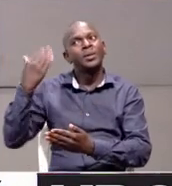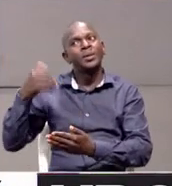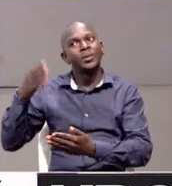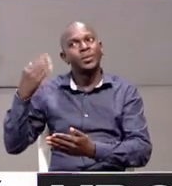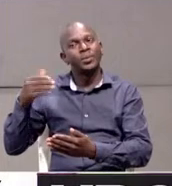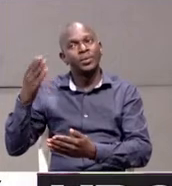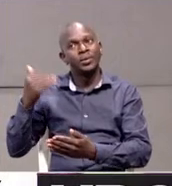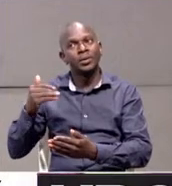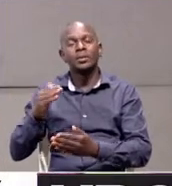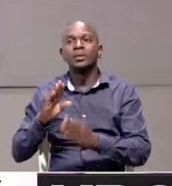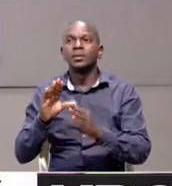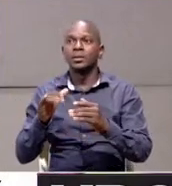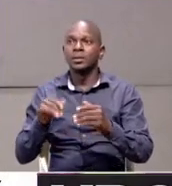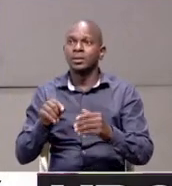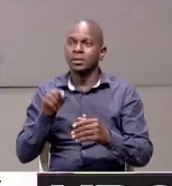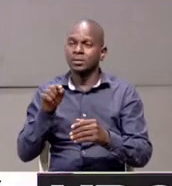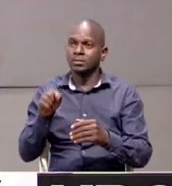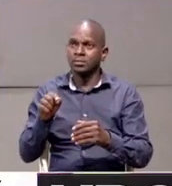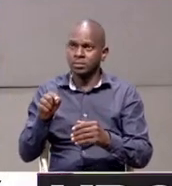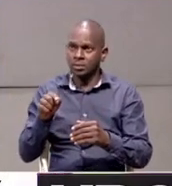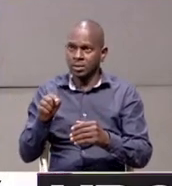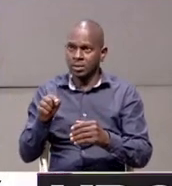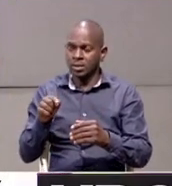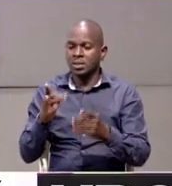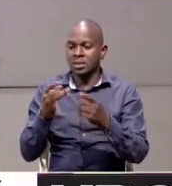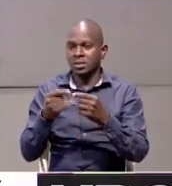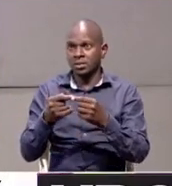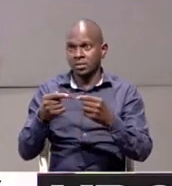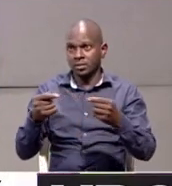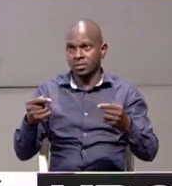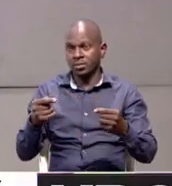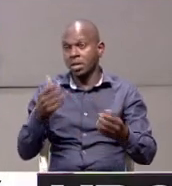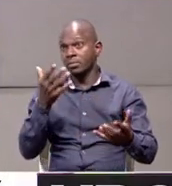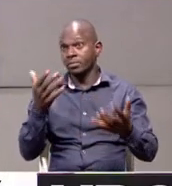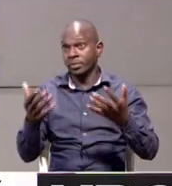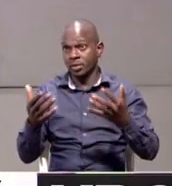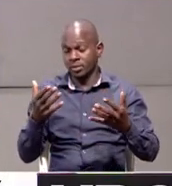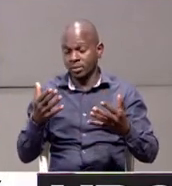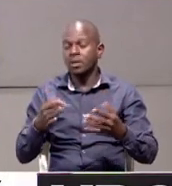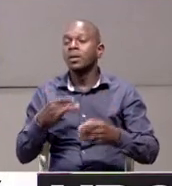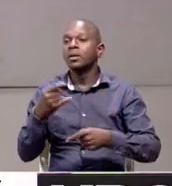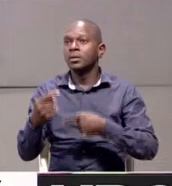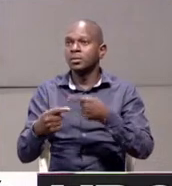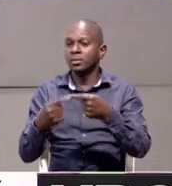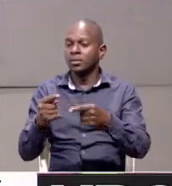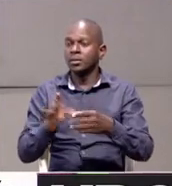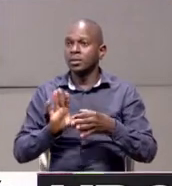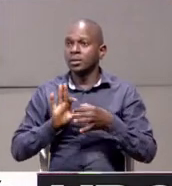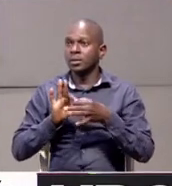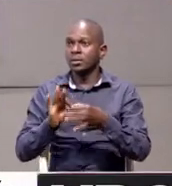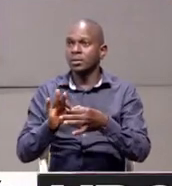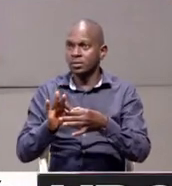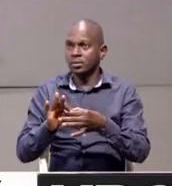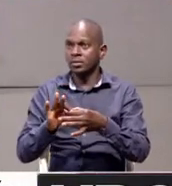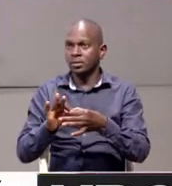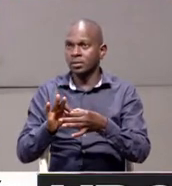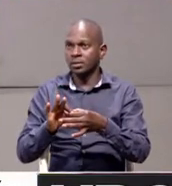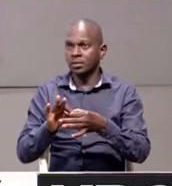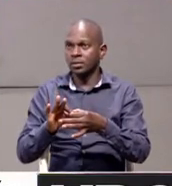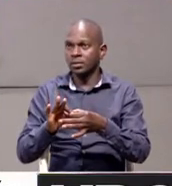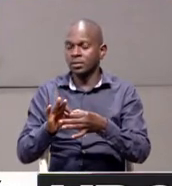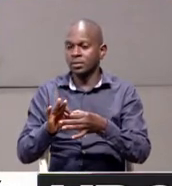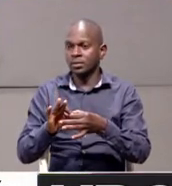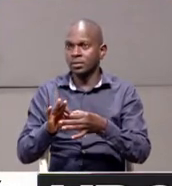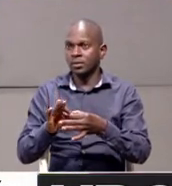bonds that, despite whatever differences there may be, continue to connect us in pursuit of a better Uganda.